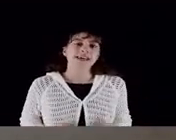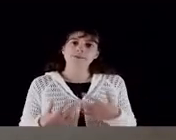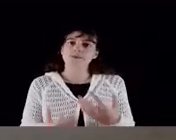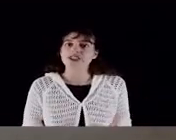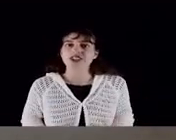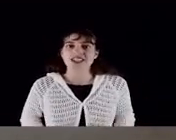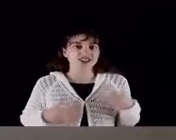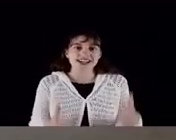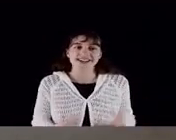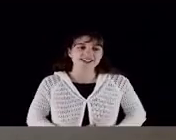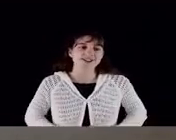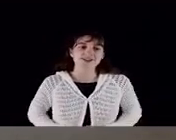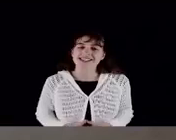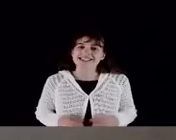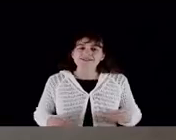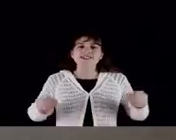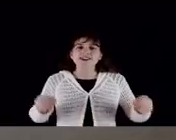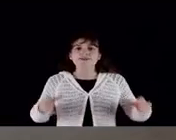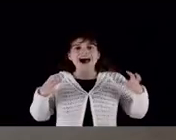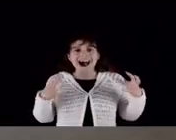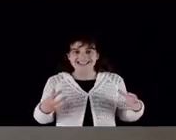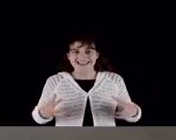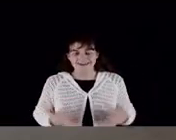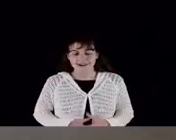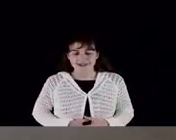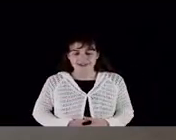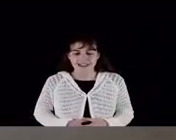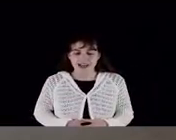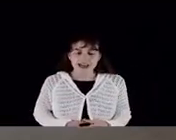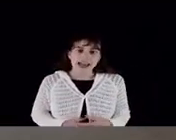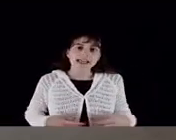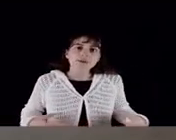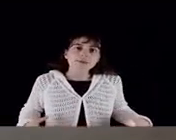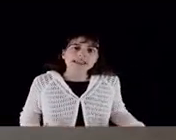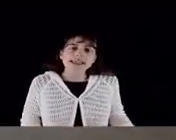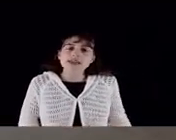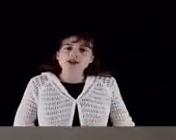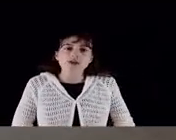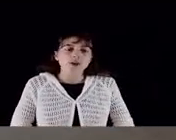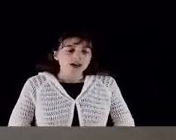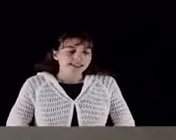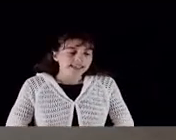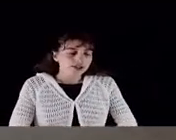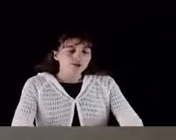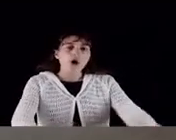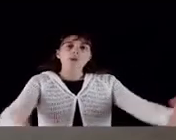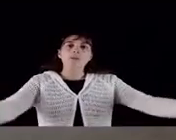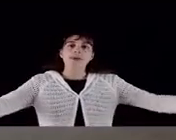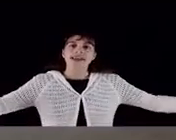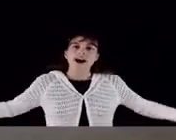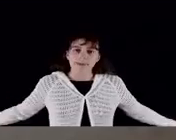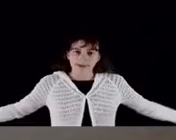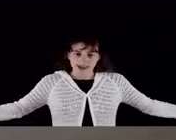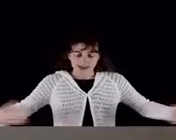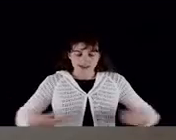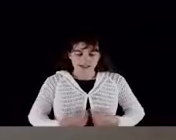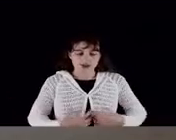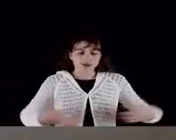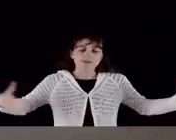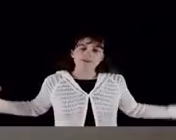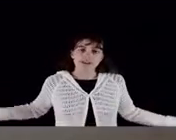begin preaching and sharing the truth as he was so passionate about doing. And he would begin to seek to open up